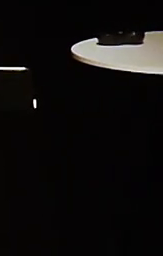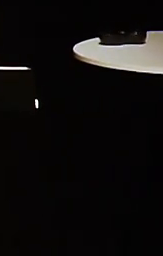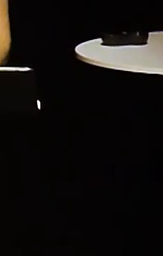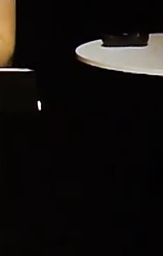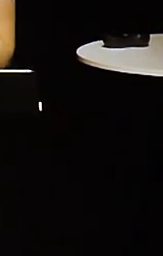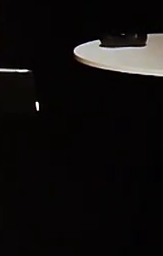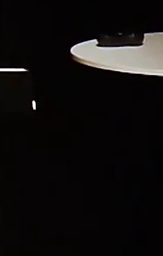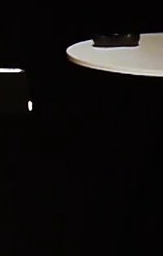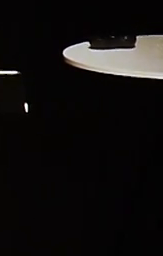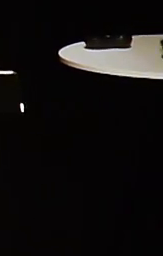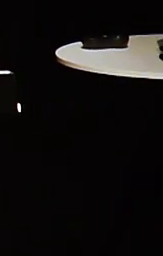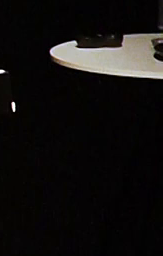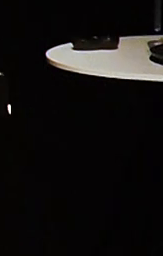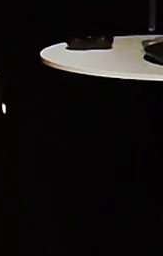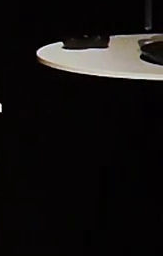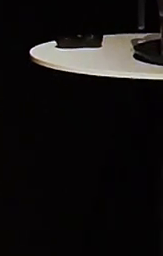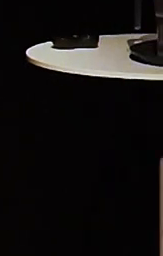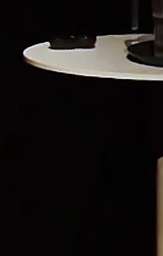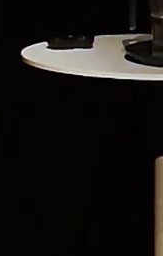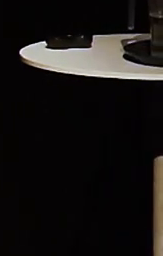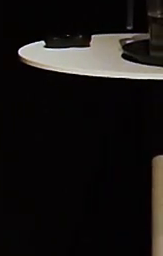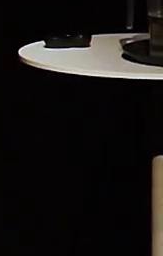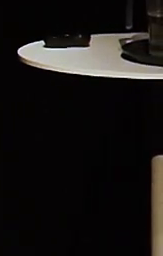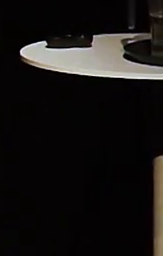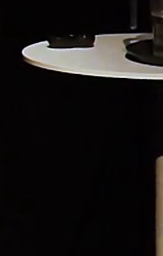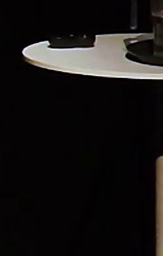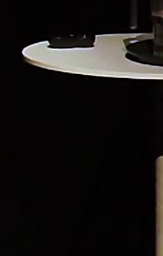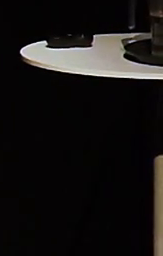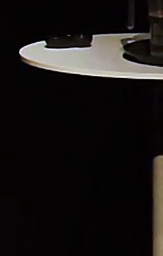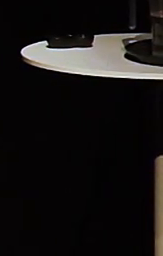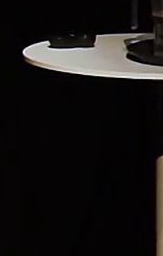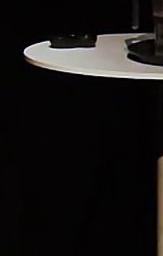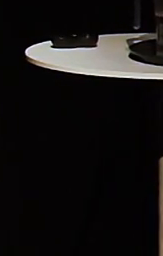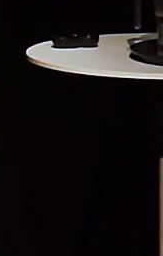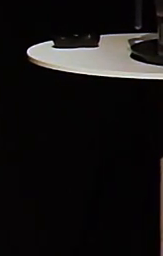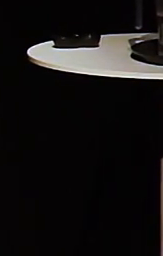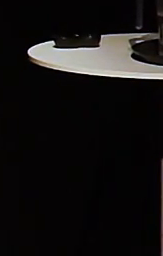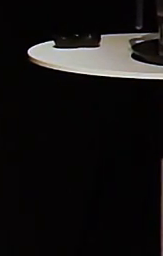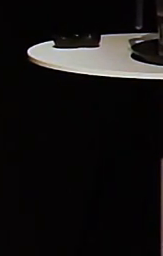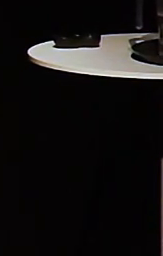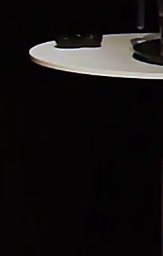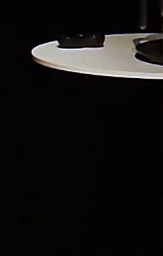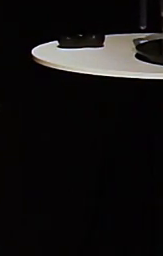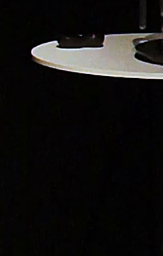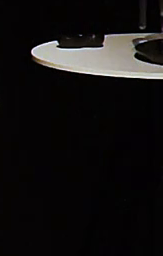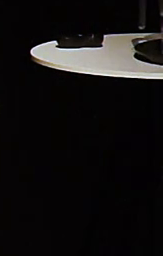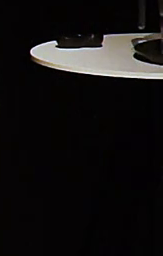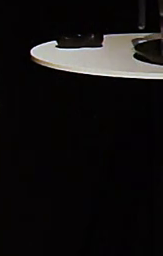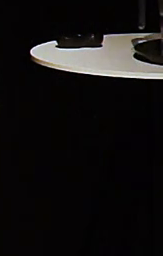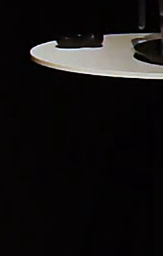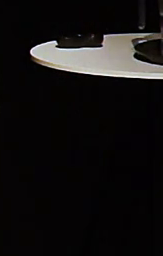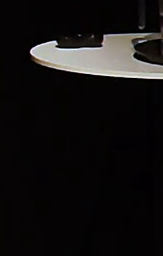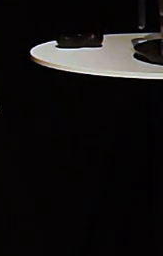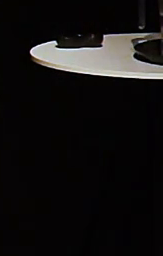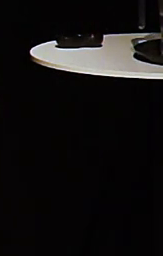evening. He will be speaking now about his research on brain imaging and tinnitus. So please welcome, all the way from the United States, Professor Richard